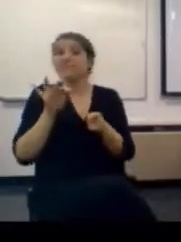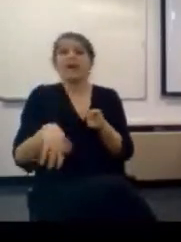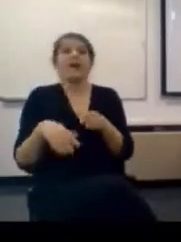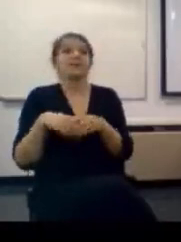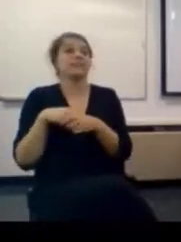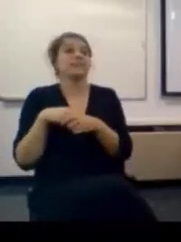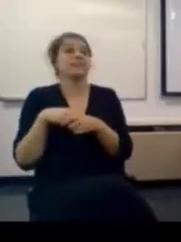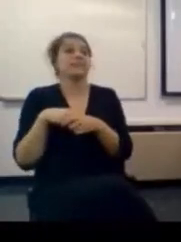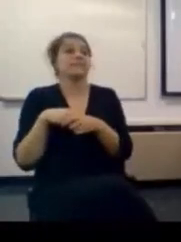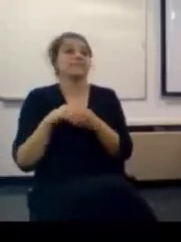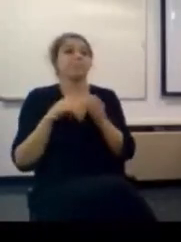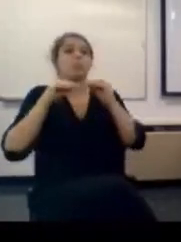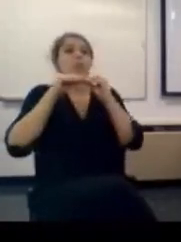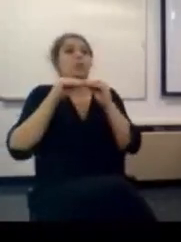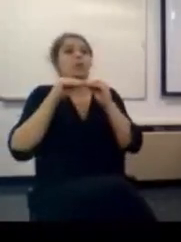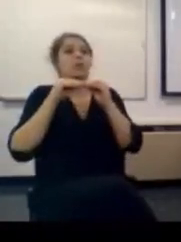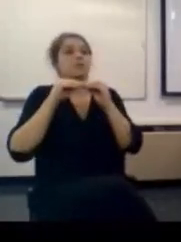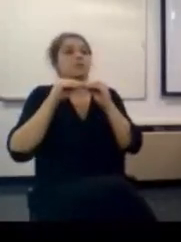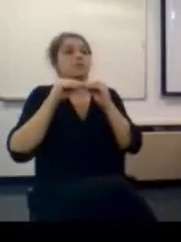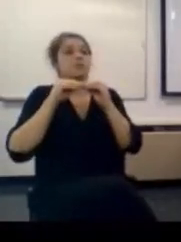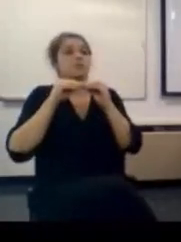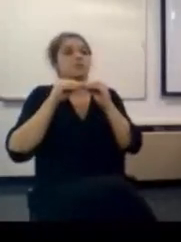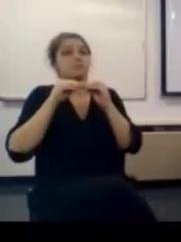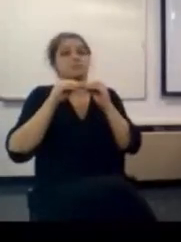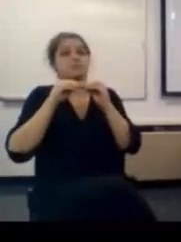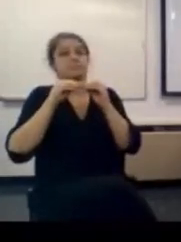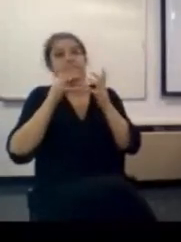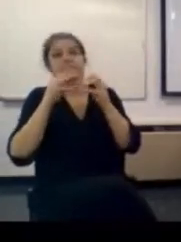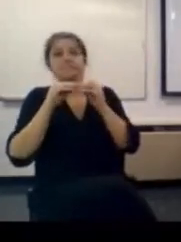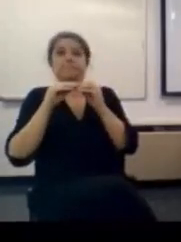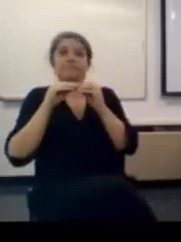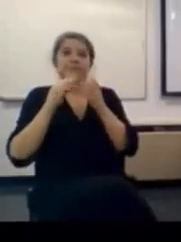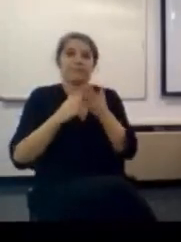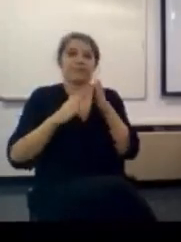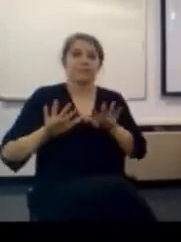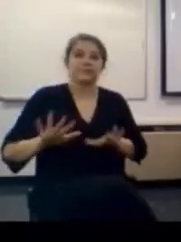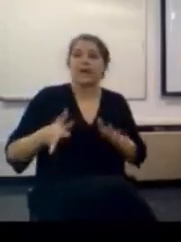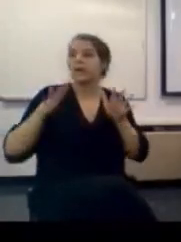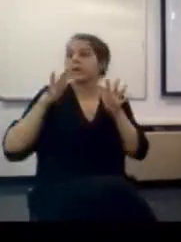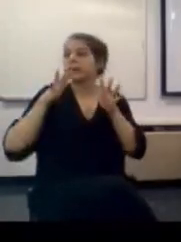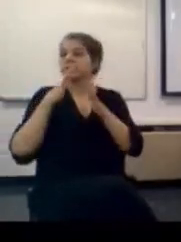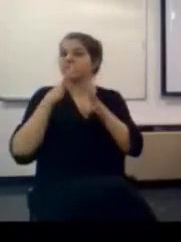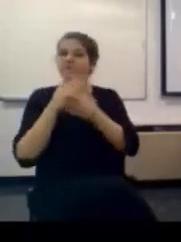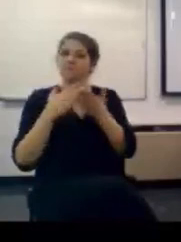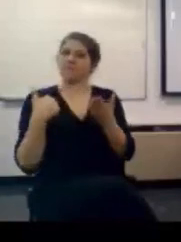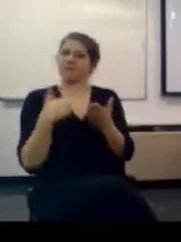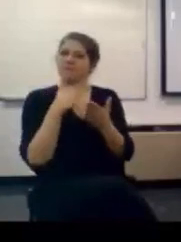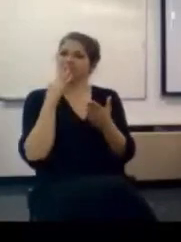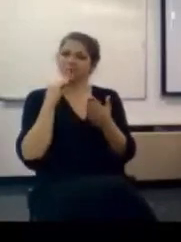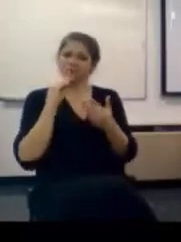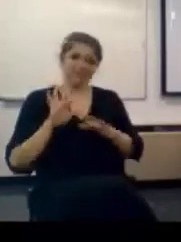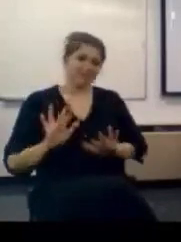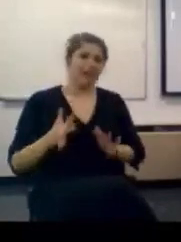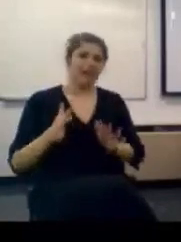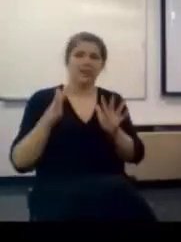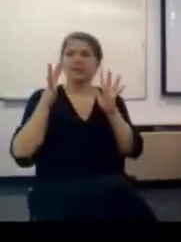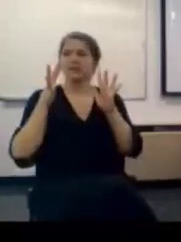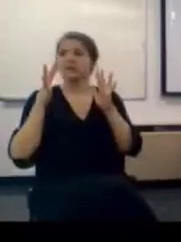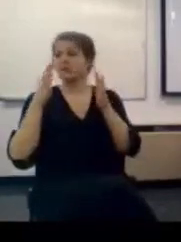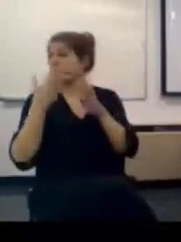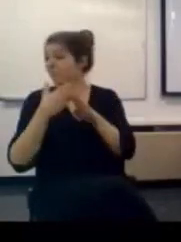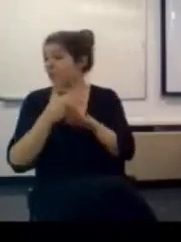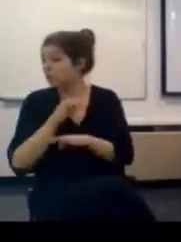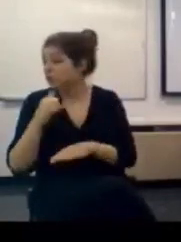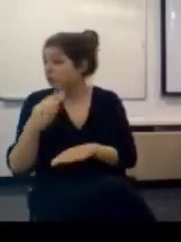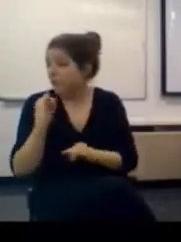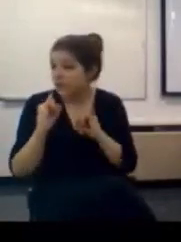help at some point, right? Whether it's a more than healthy level of anxiety, right? All of us experience anxiety, but